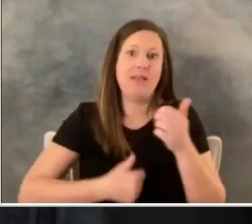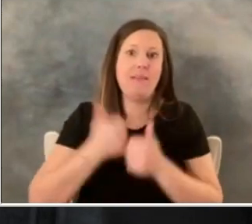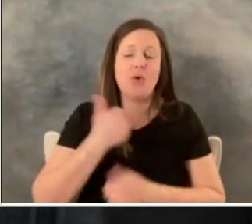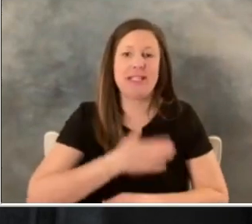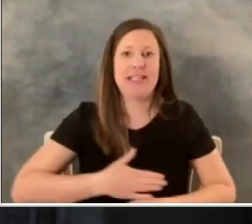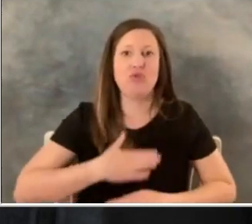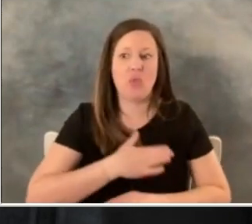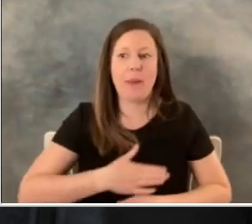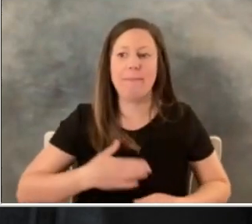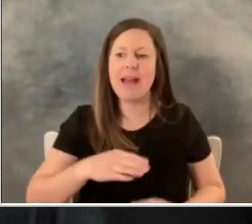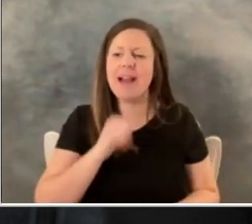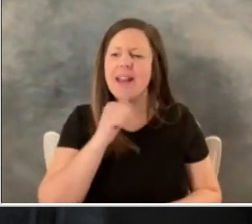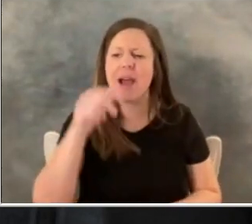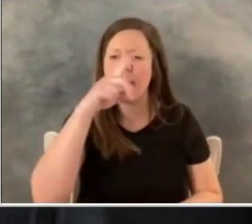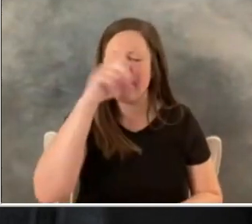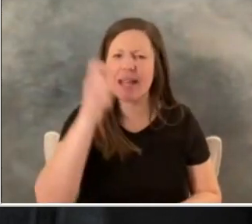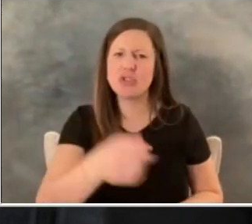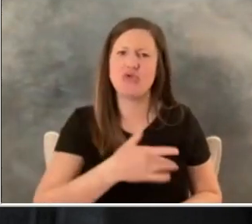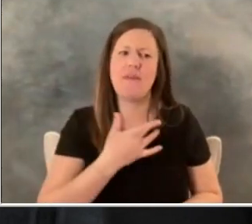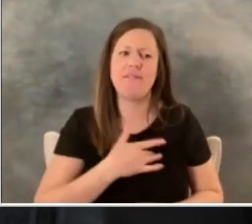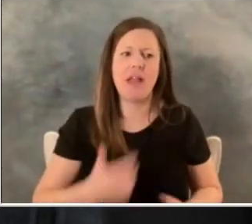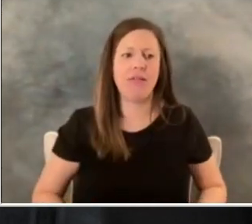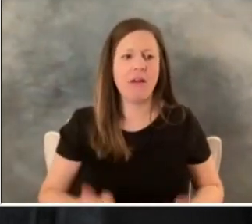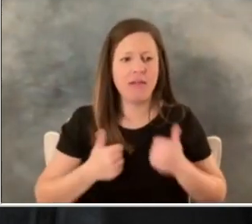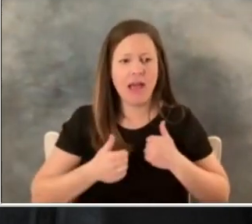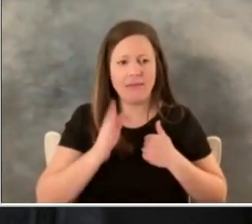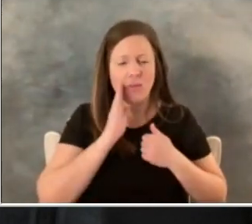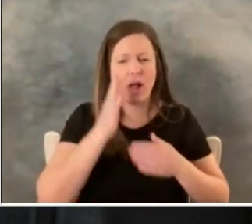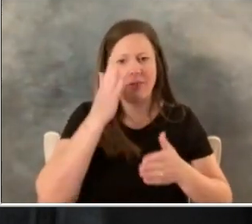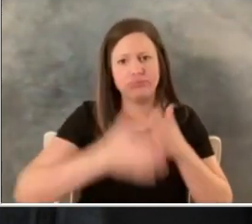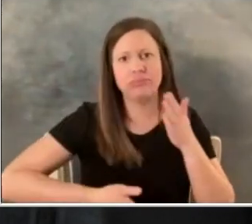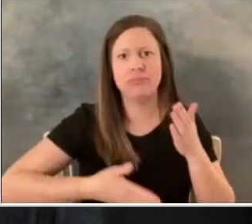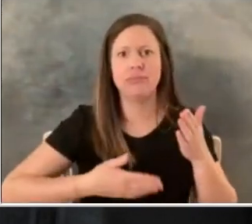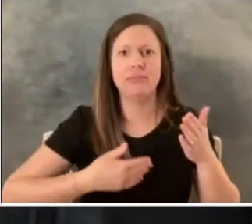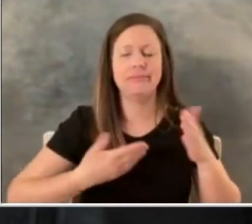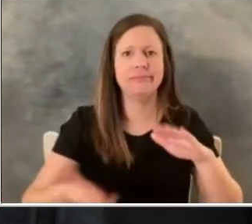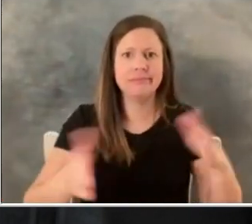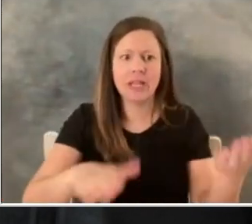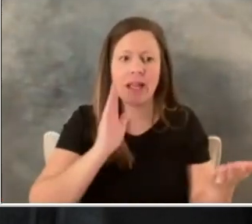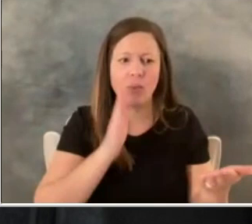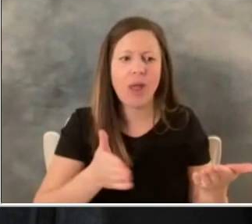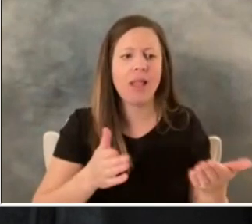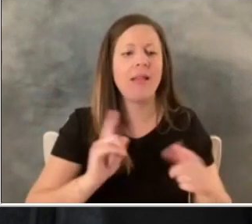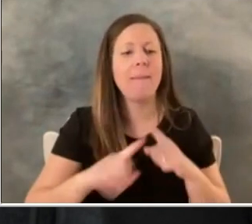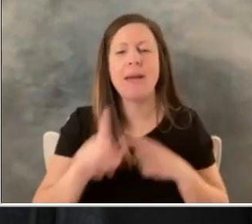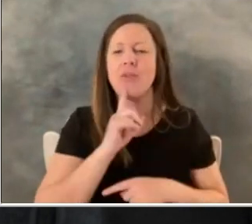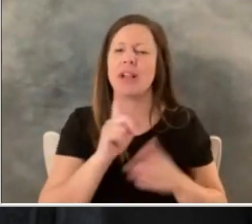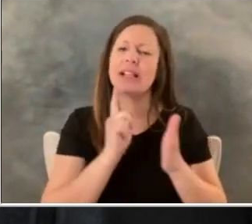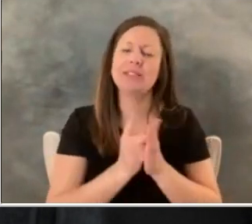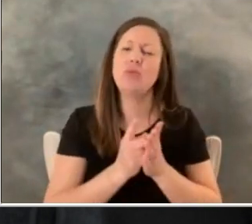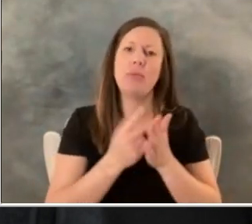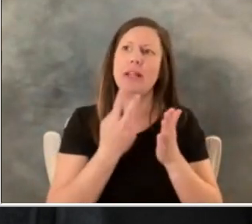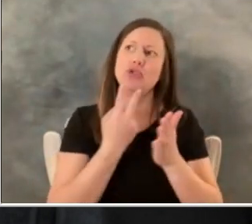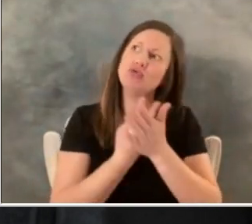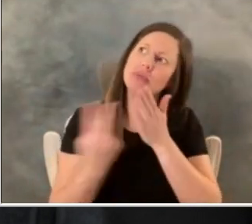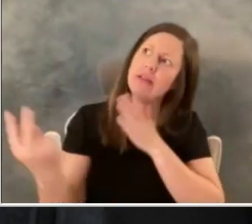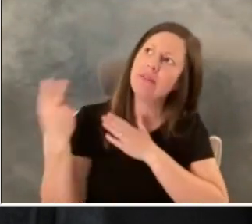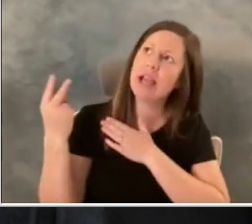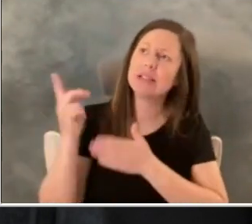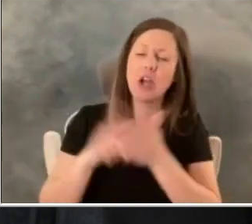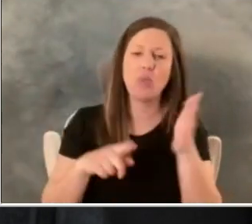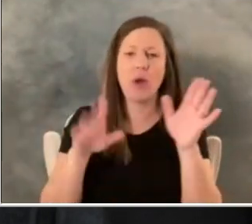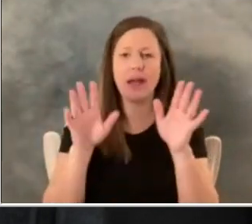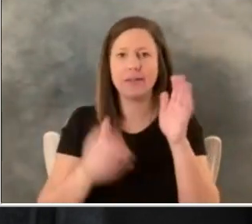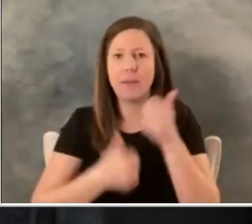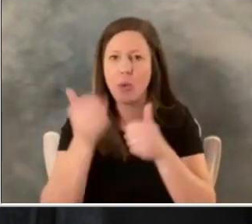you think your life is going to end anytime soon, but just that it's a moment to really reflect, I think, on what matters the most to you, and to